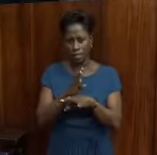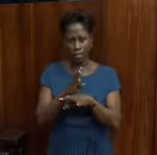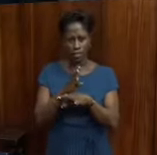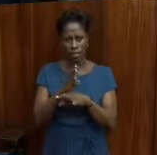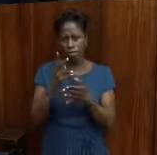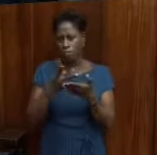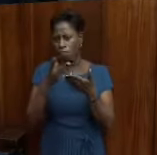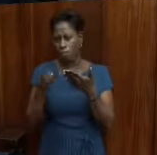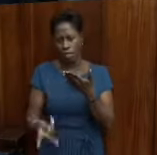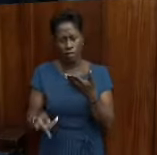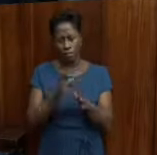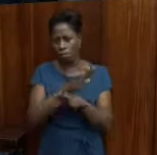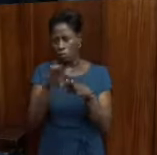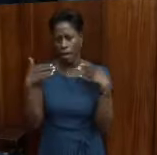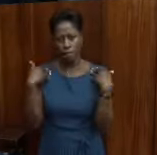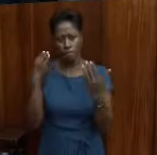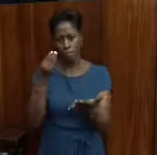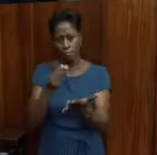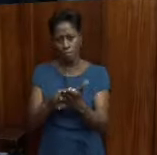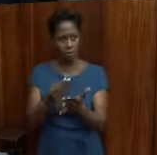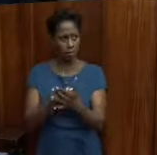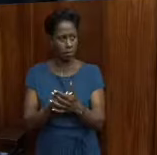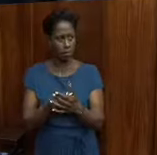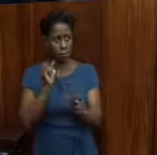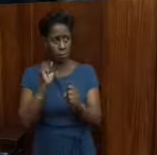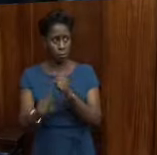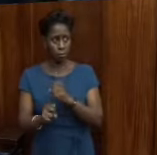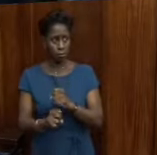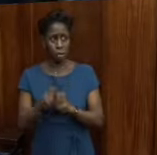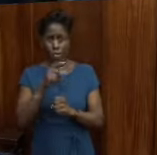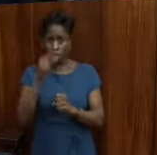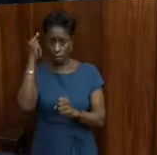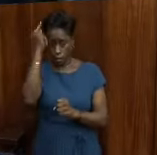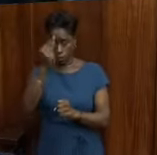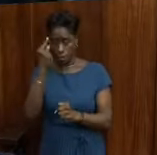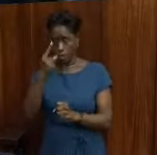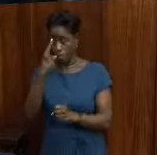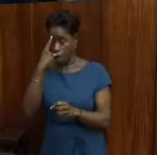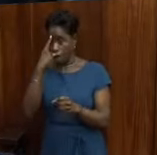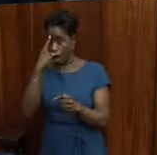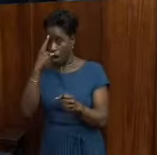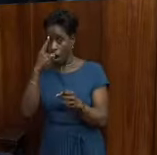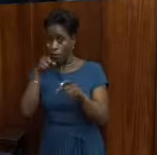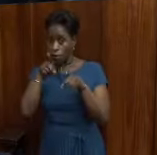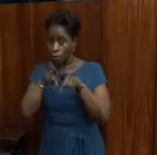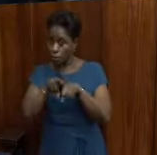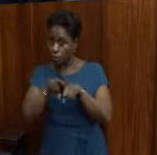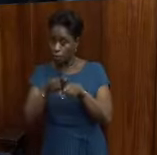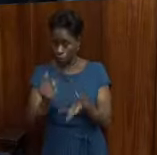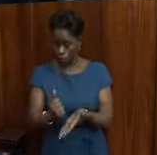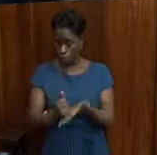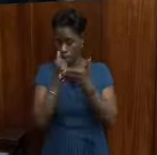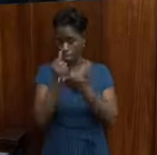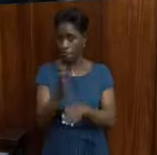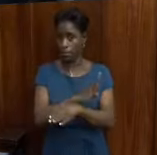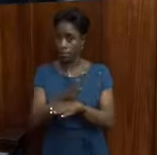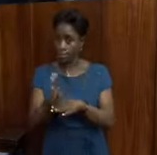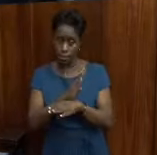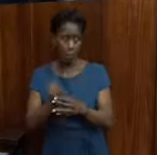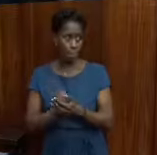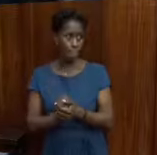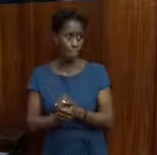failure. In recognition of this challenge, Mr. Speaker, my government has agreed to assist these businesses in getting on their